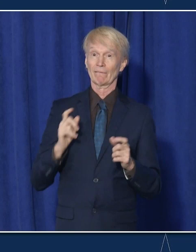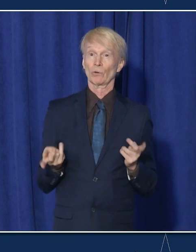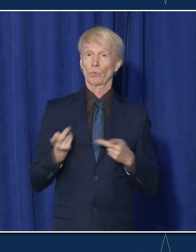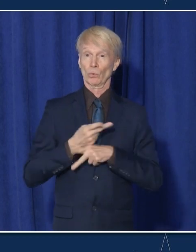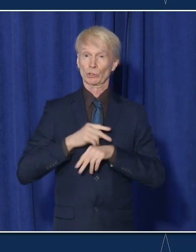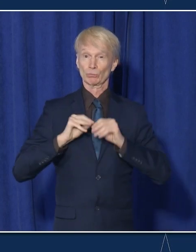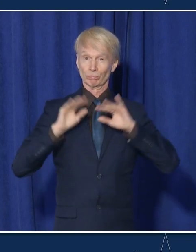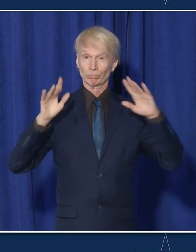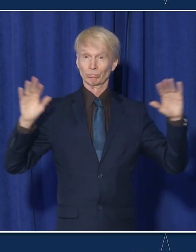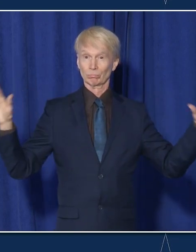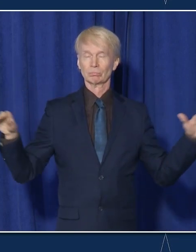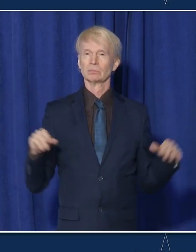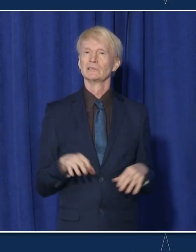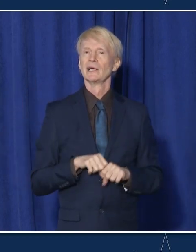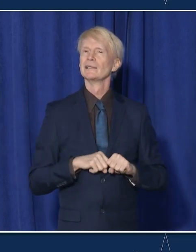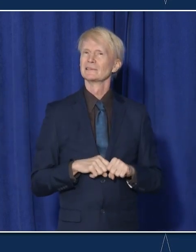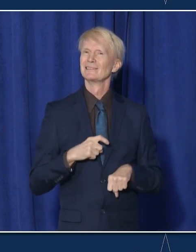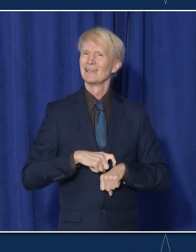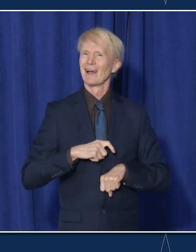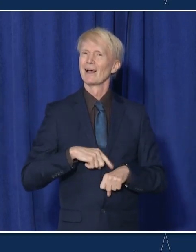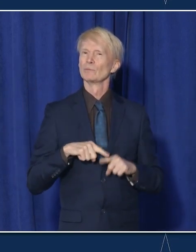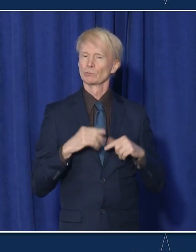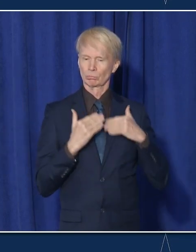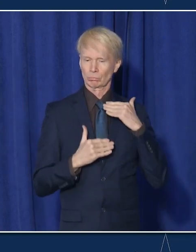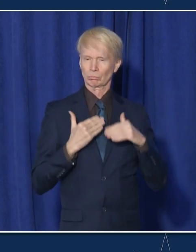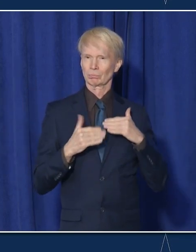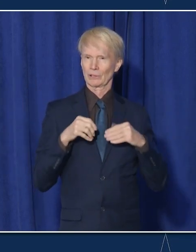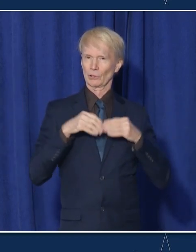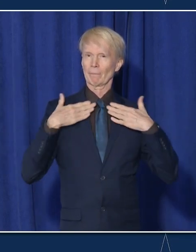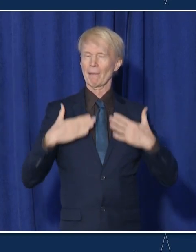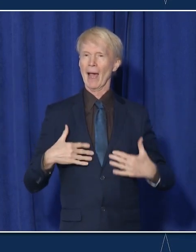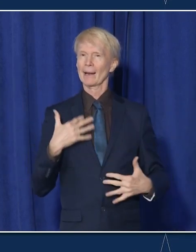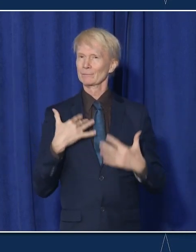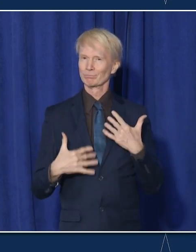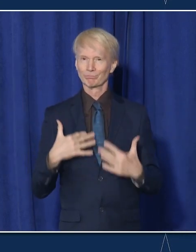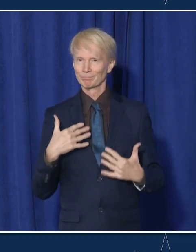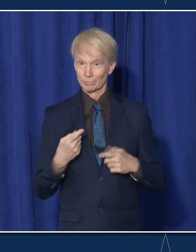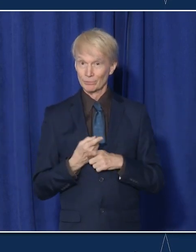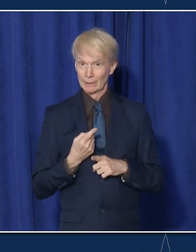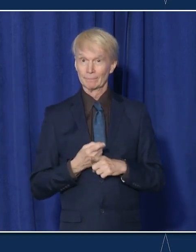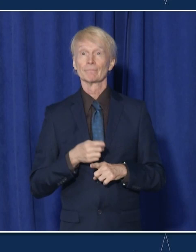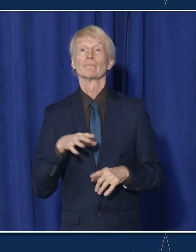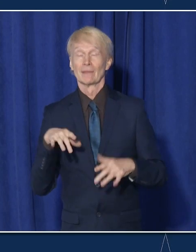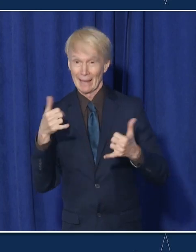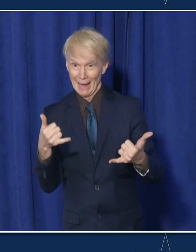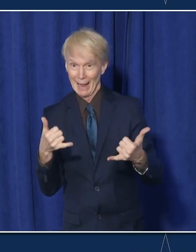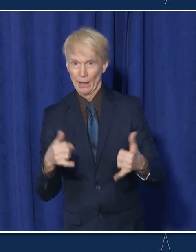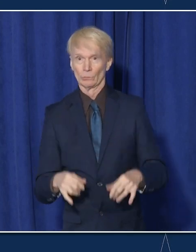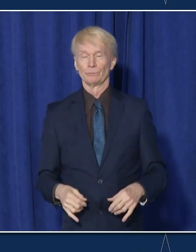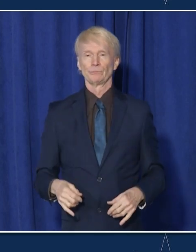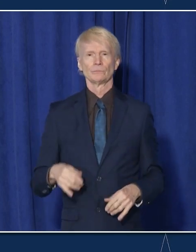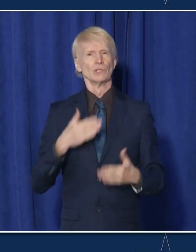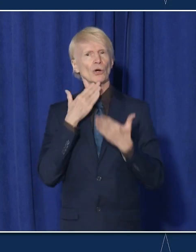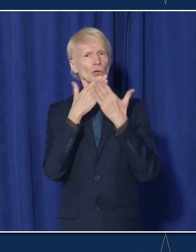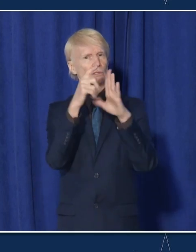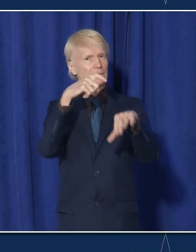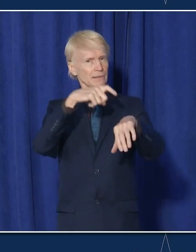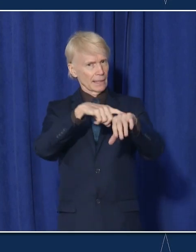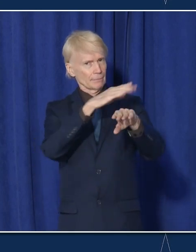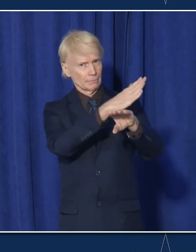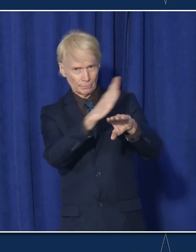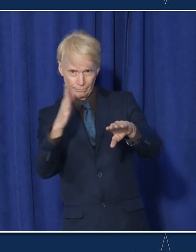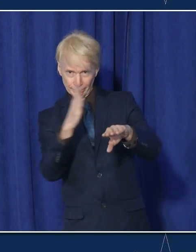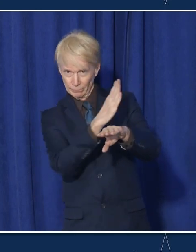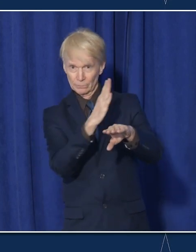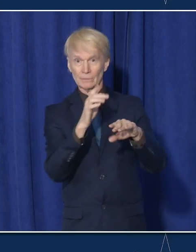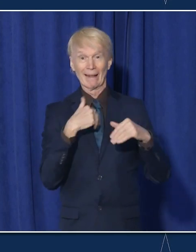take a couple of weeks to take effect. It takes time to ramp that up. And so right now, when we are at a good point and we have vaccine